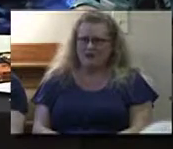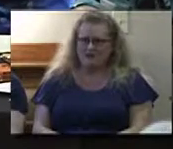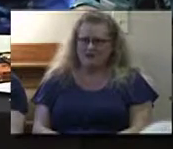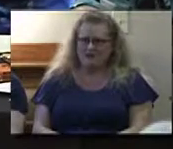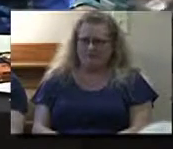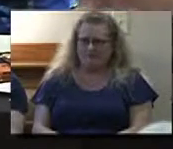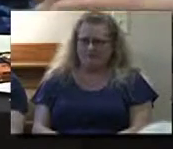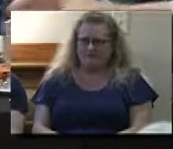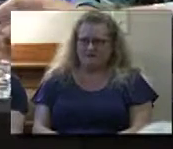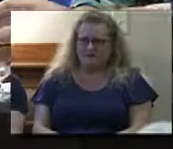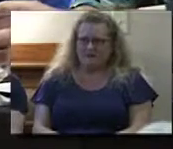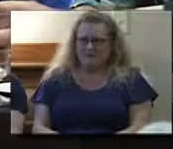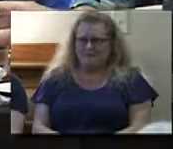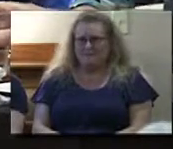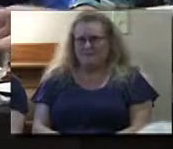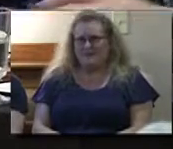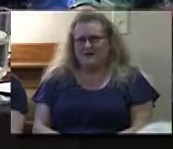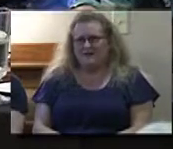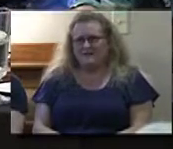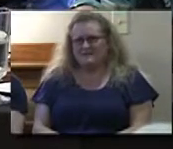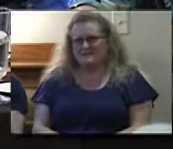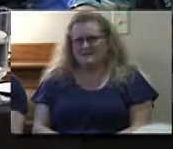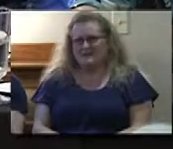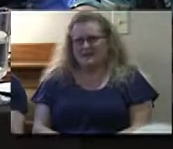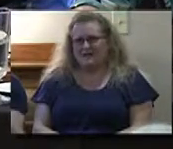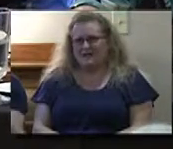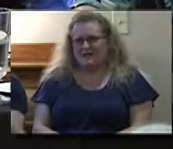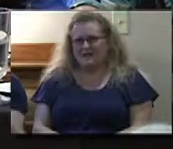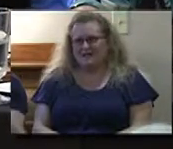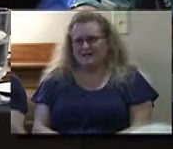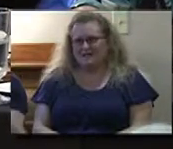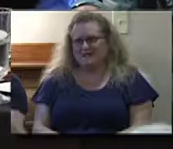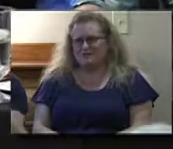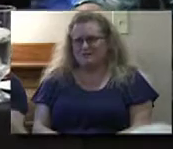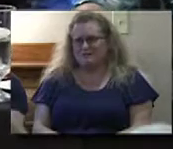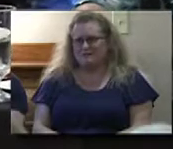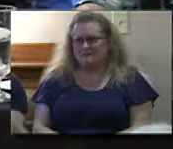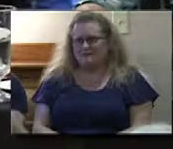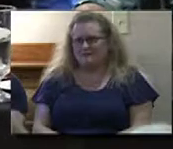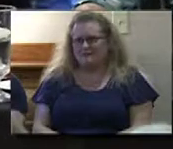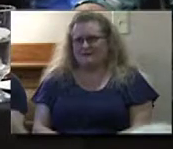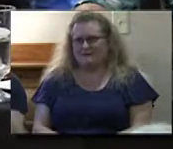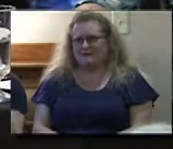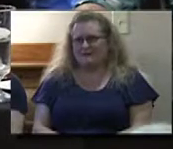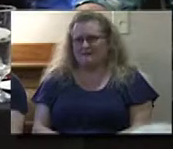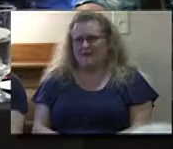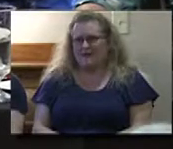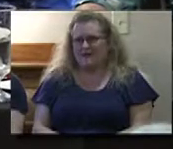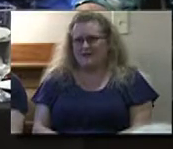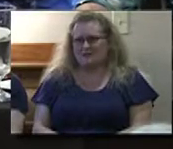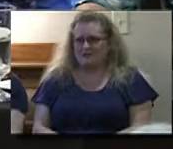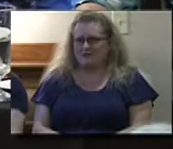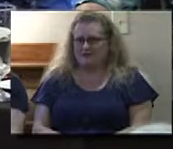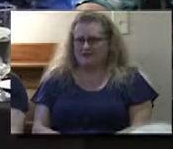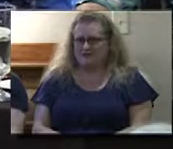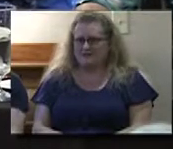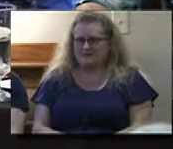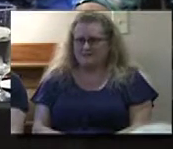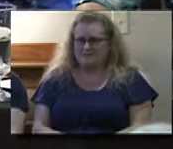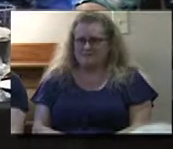exposure and interaction. But English, I had, you